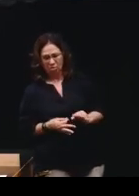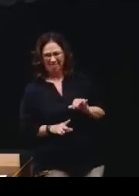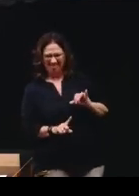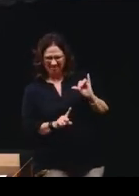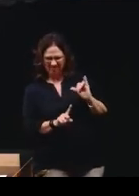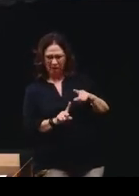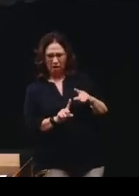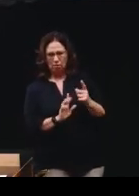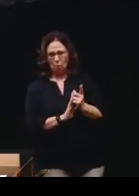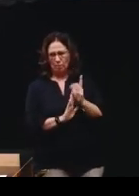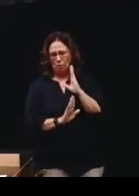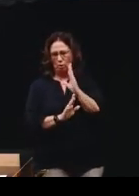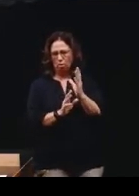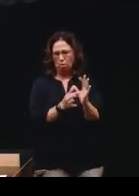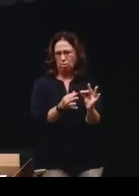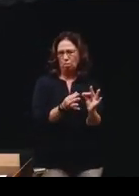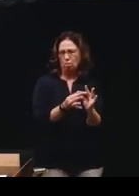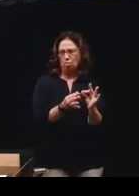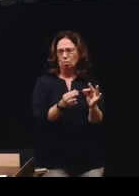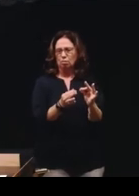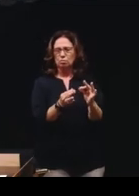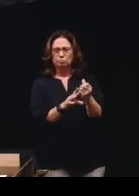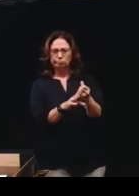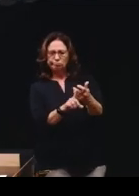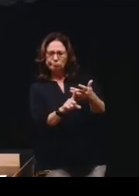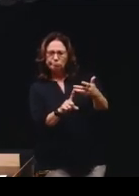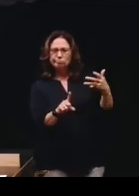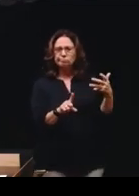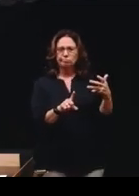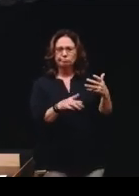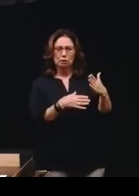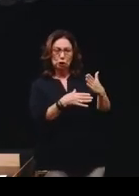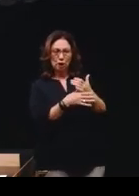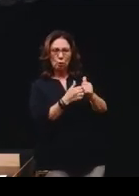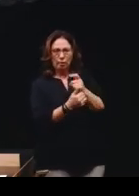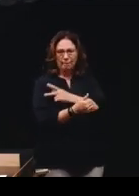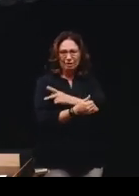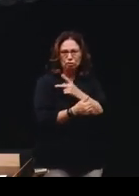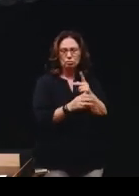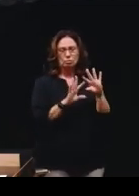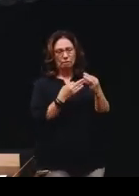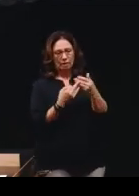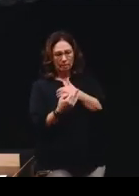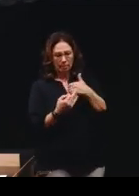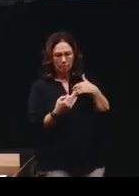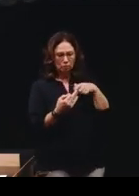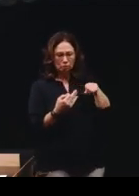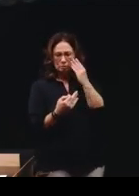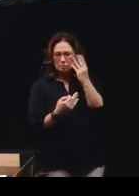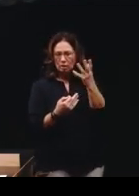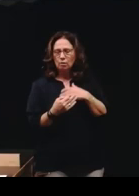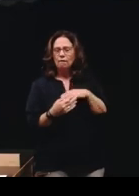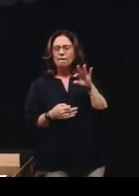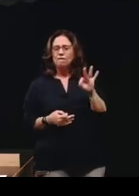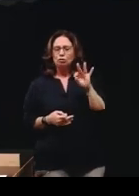will open up a little bit and share with patients and family members. So we think of functional neurological disorder as